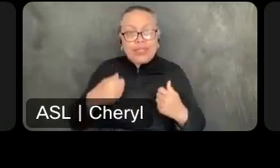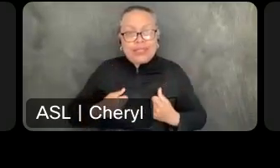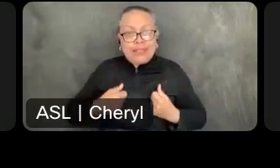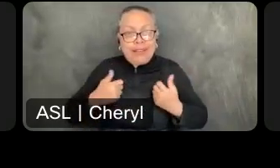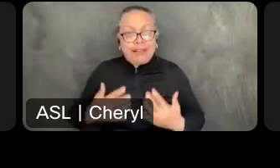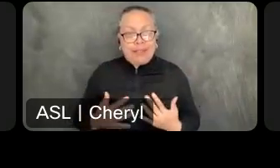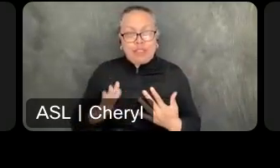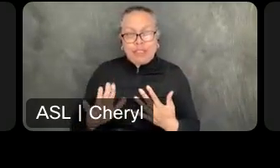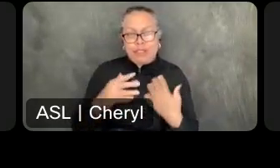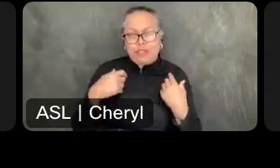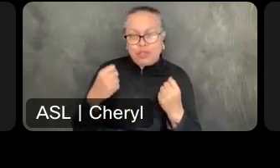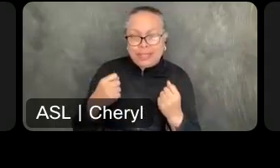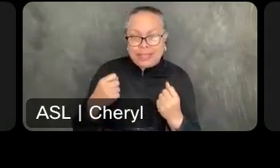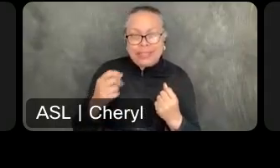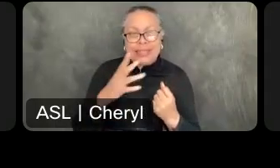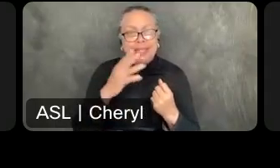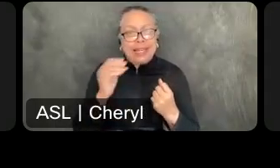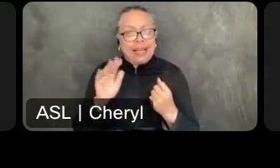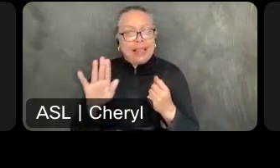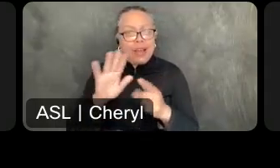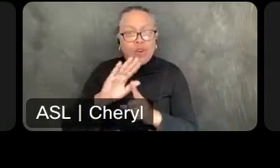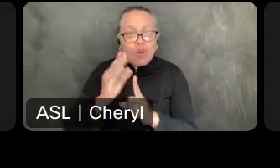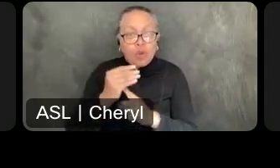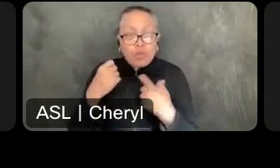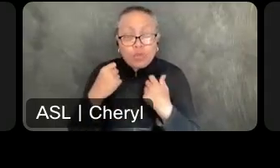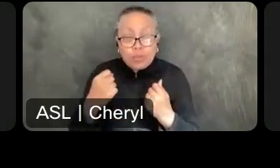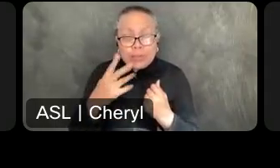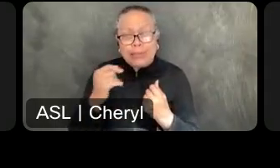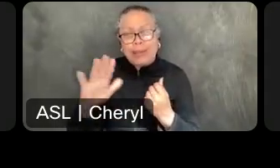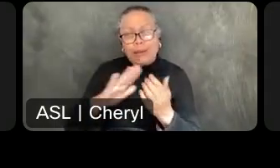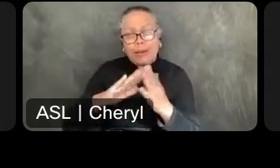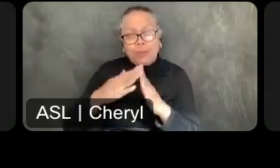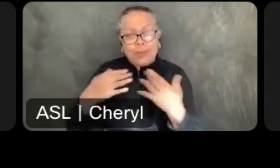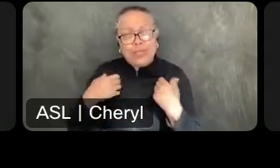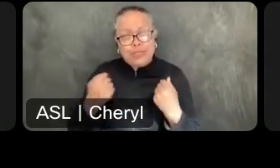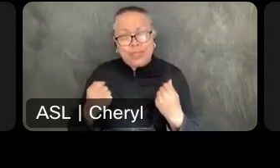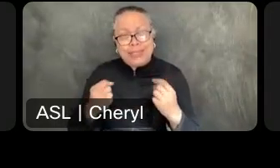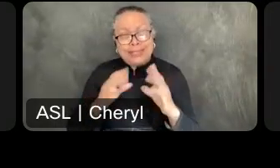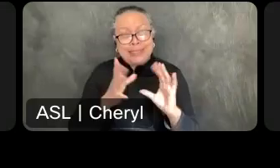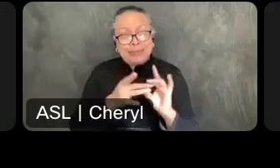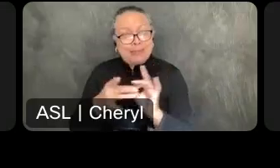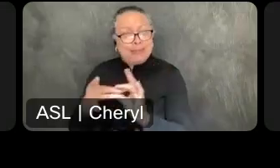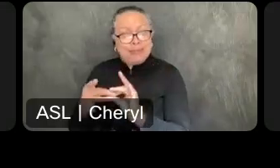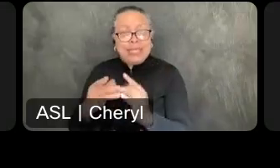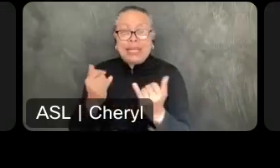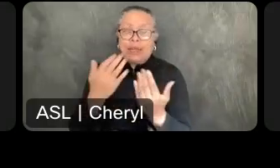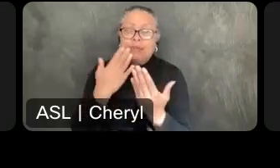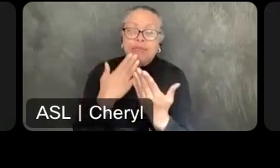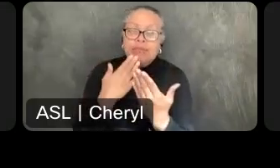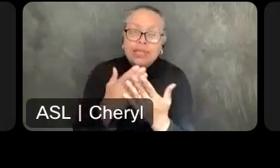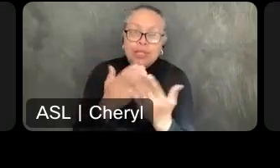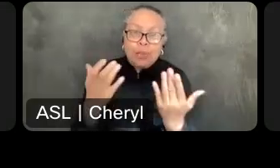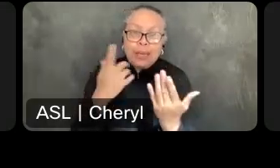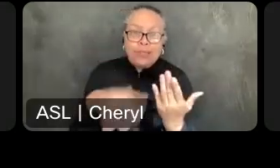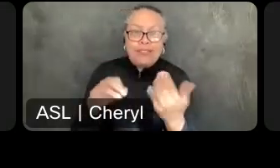well as the strengths of their culture and their community. So with that, I want to say thank you so much for making the time